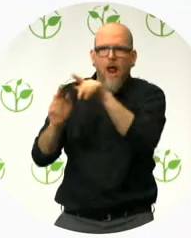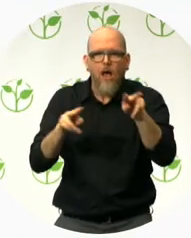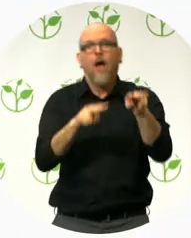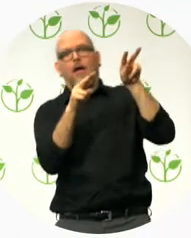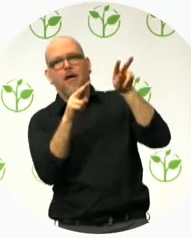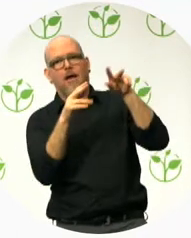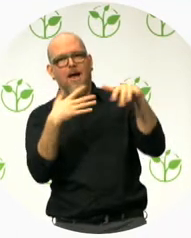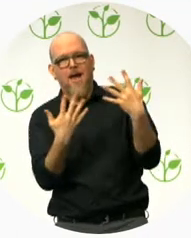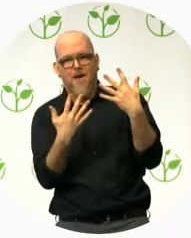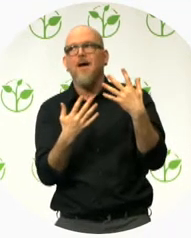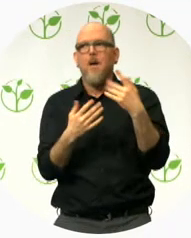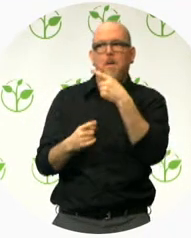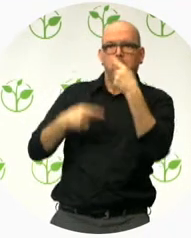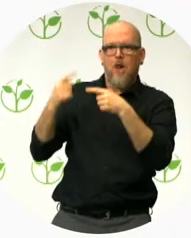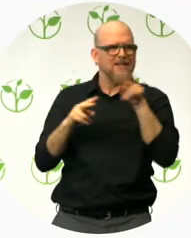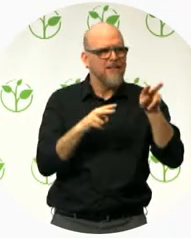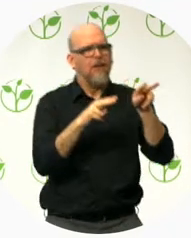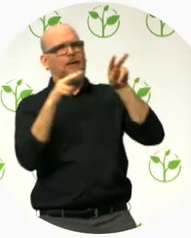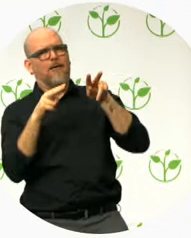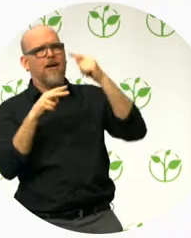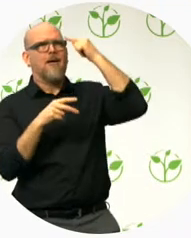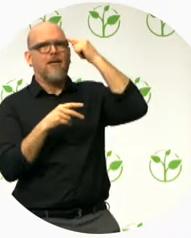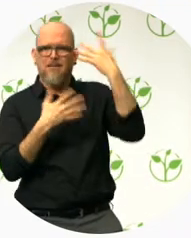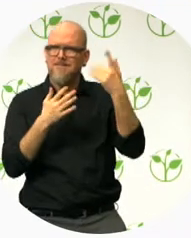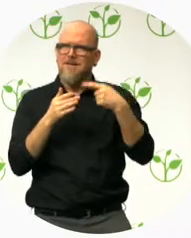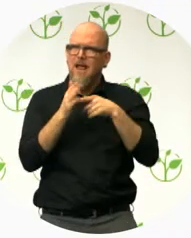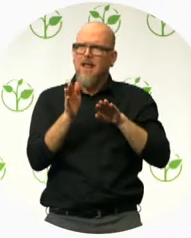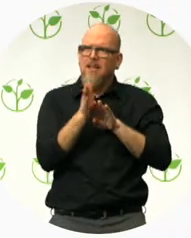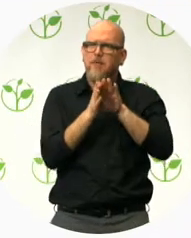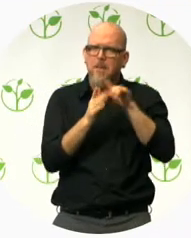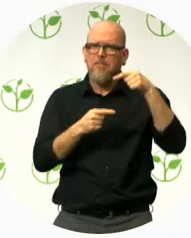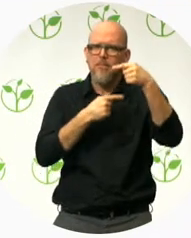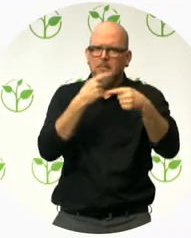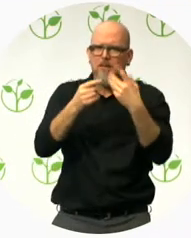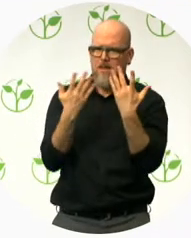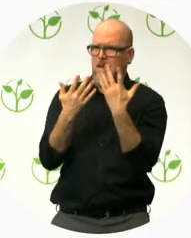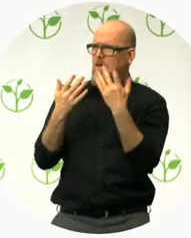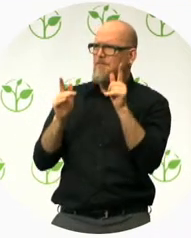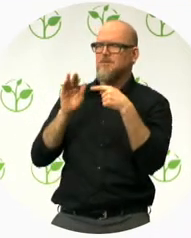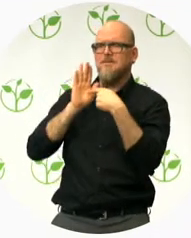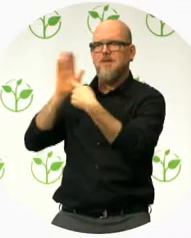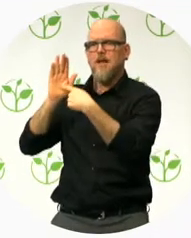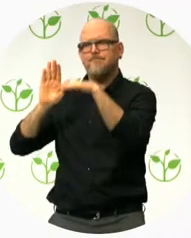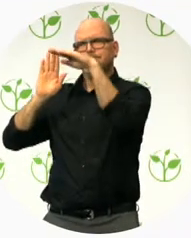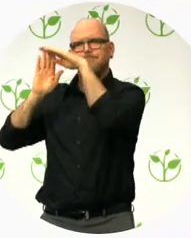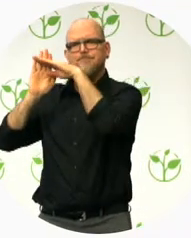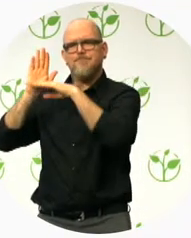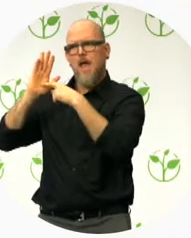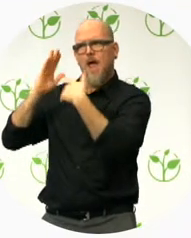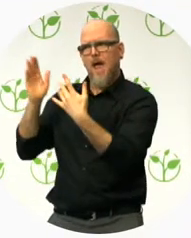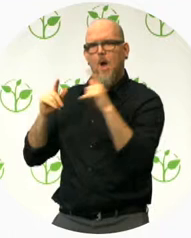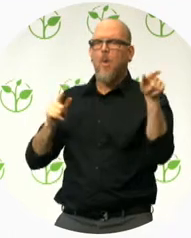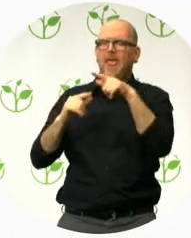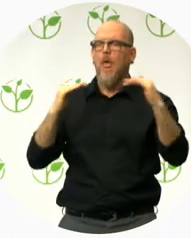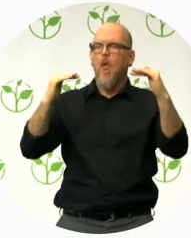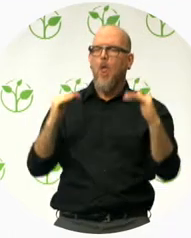on, developing strong policy frameworks to be implemented at national level and the norms that